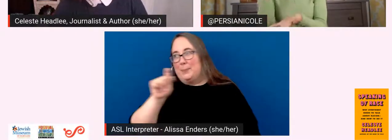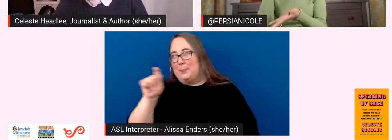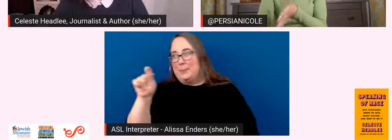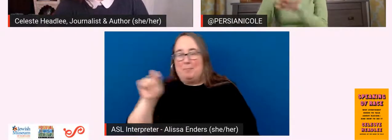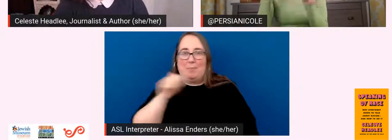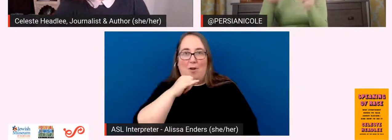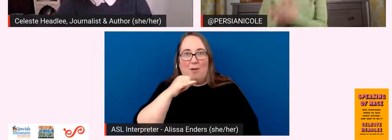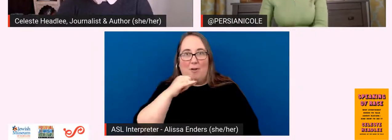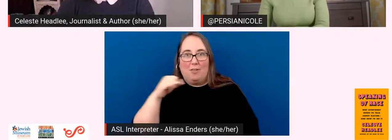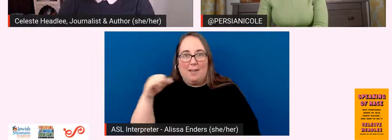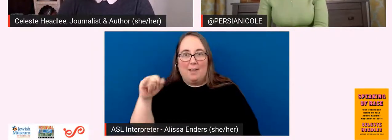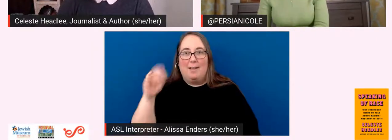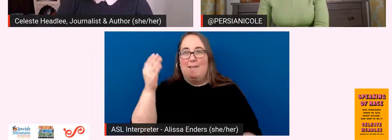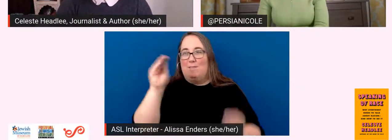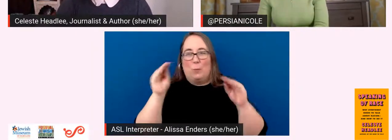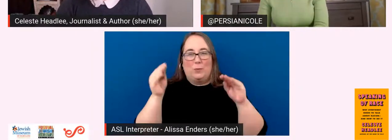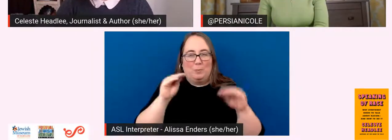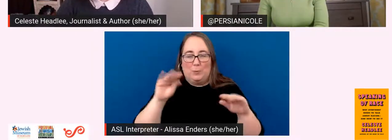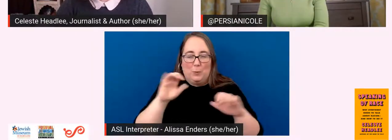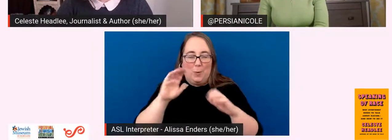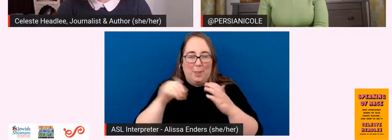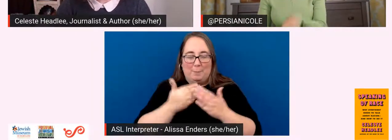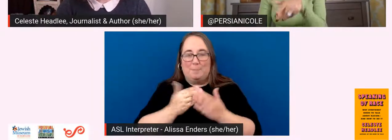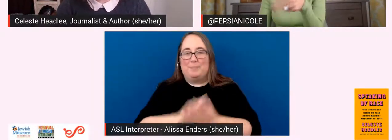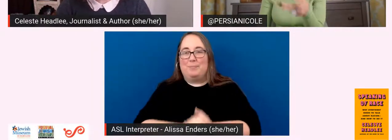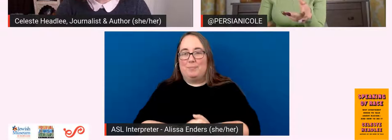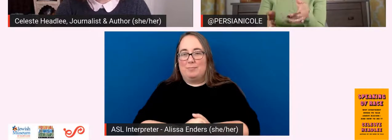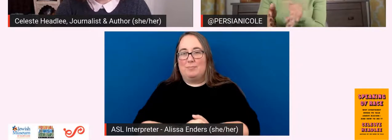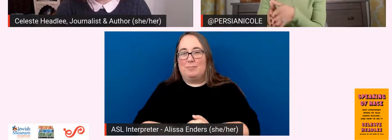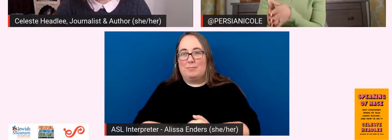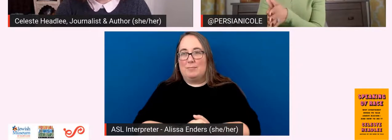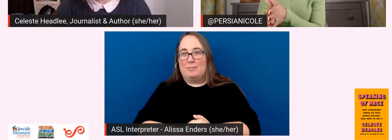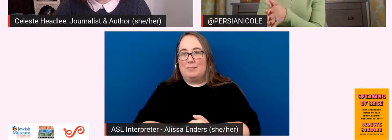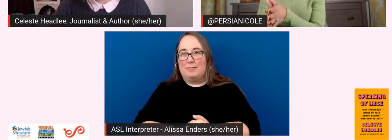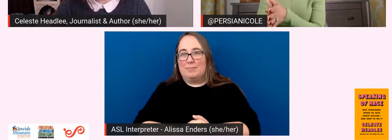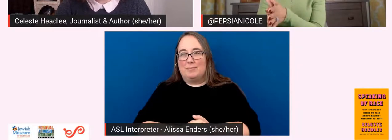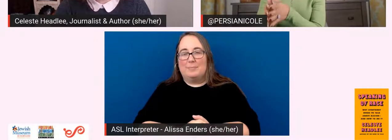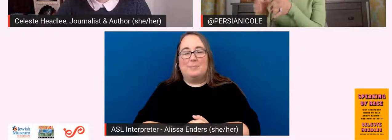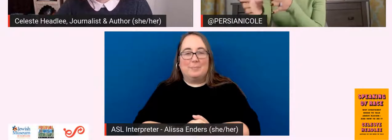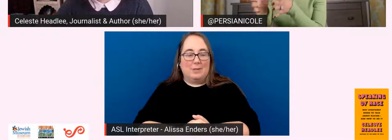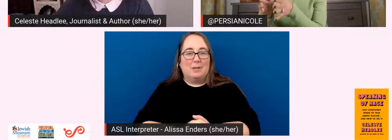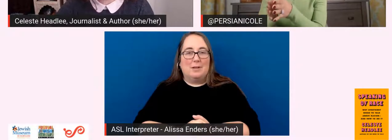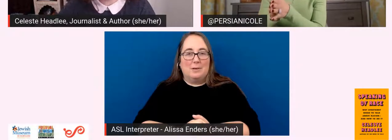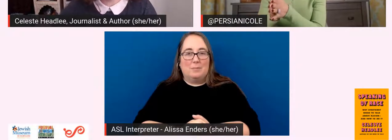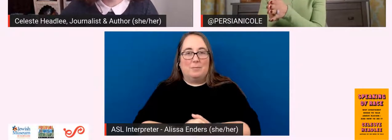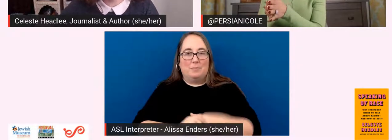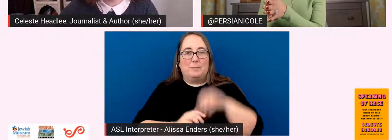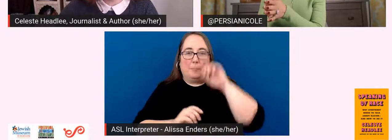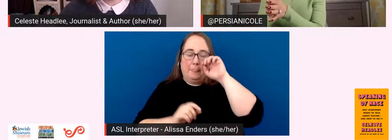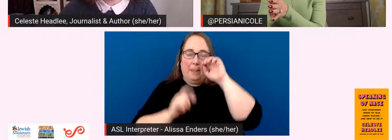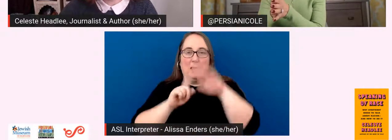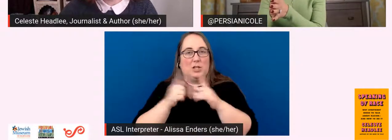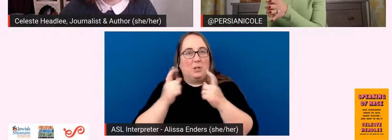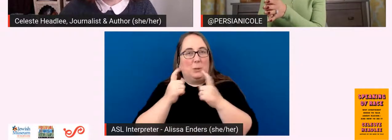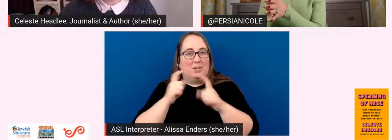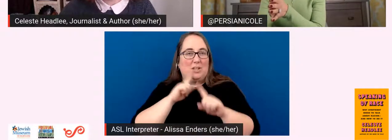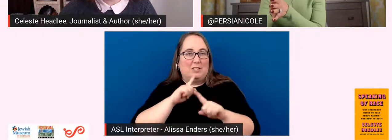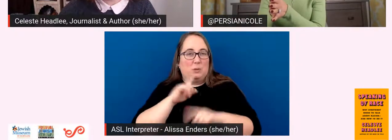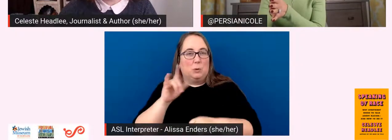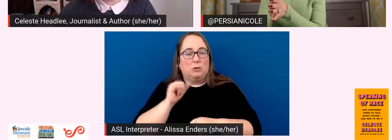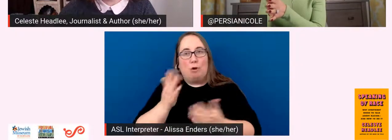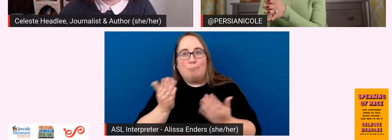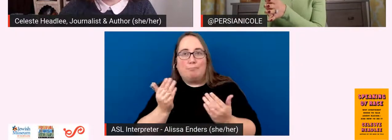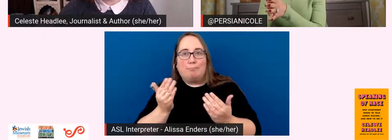it, folding everything up, do it all. Let's get into, and also while we're having this conversation, we can start the Q&A as well. So you guys can start asking some